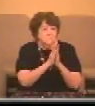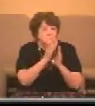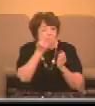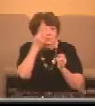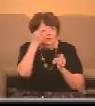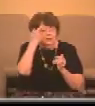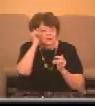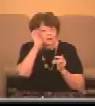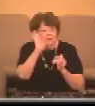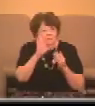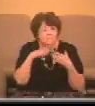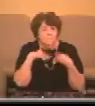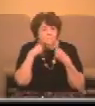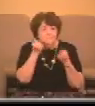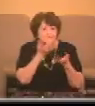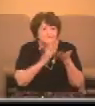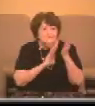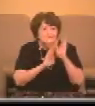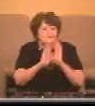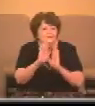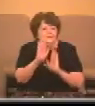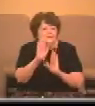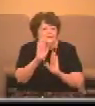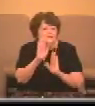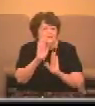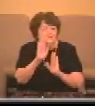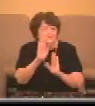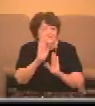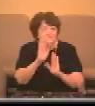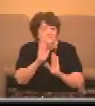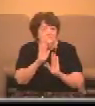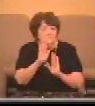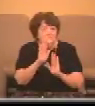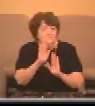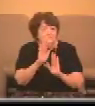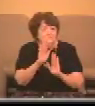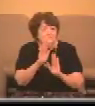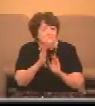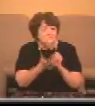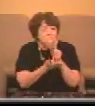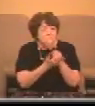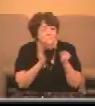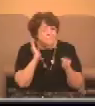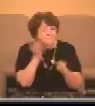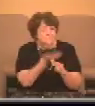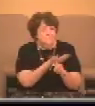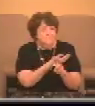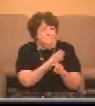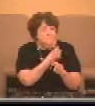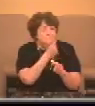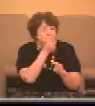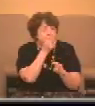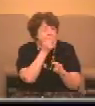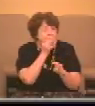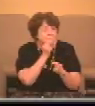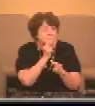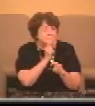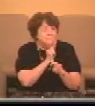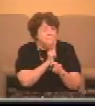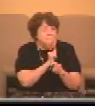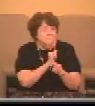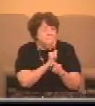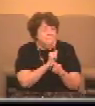We pray for your mighty hand to ease our suffering.